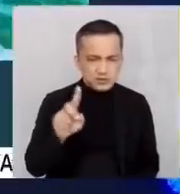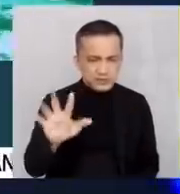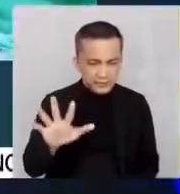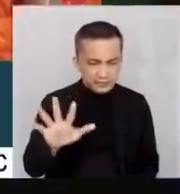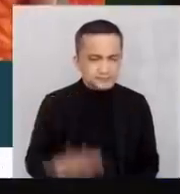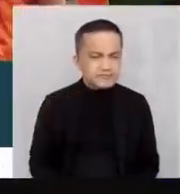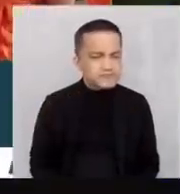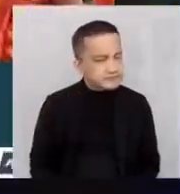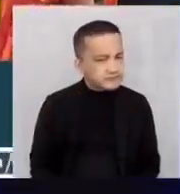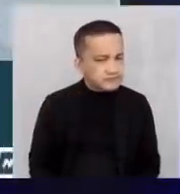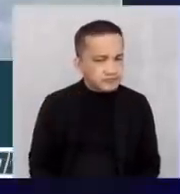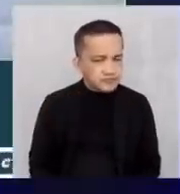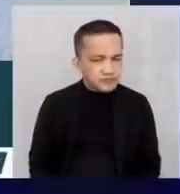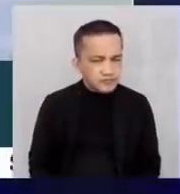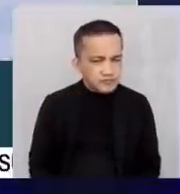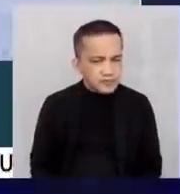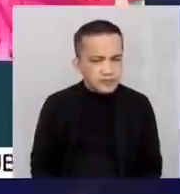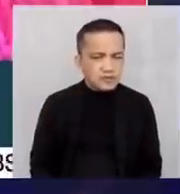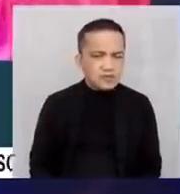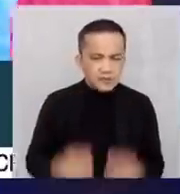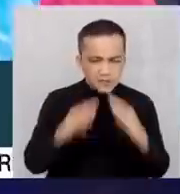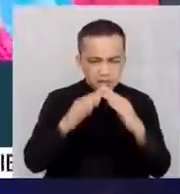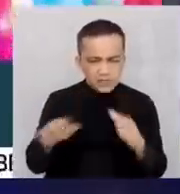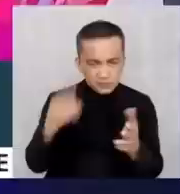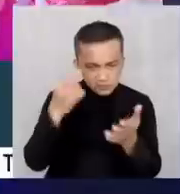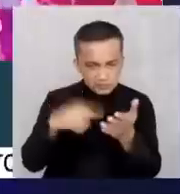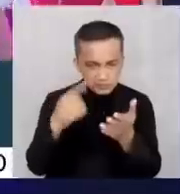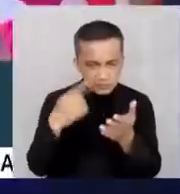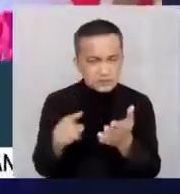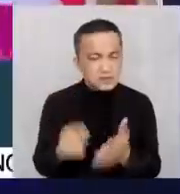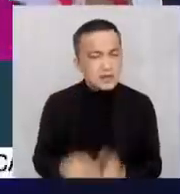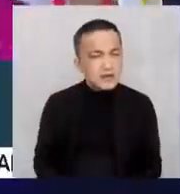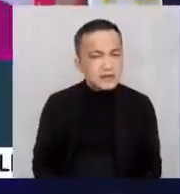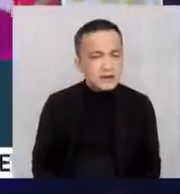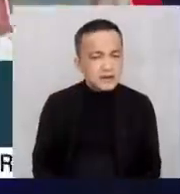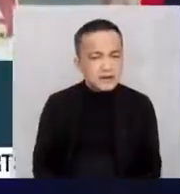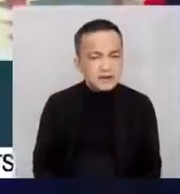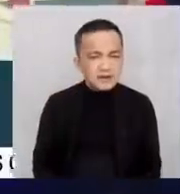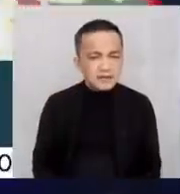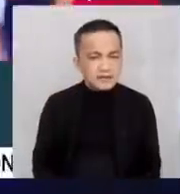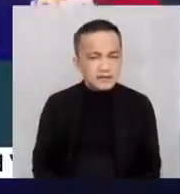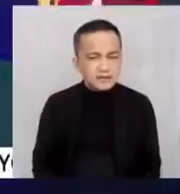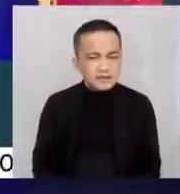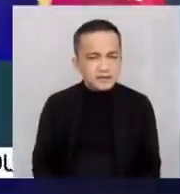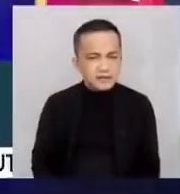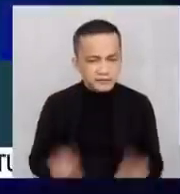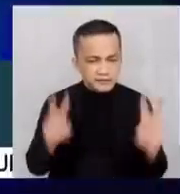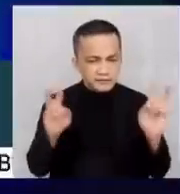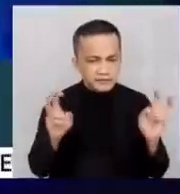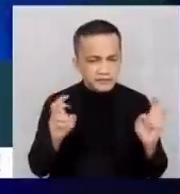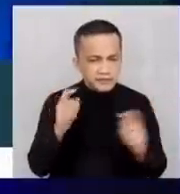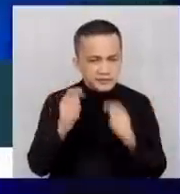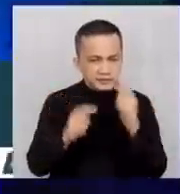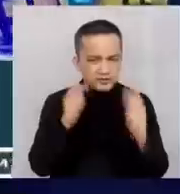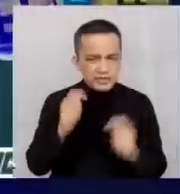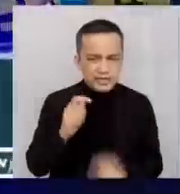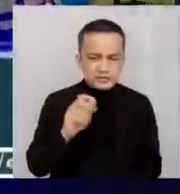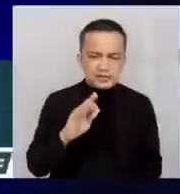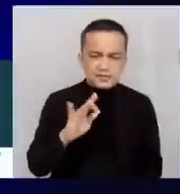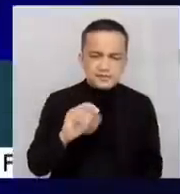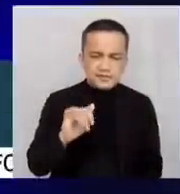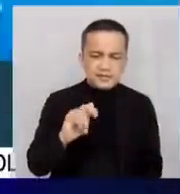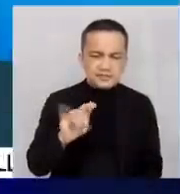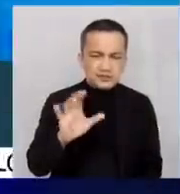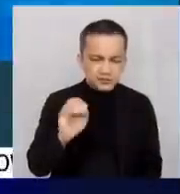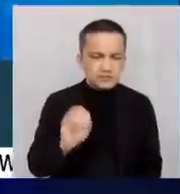for a House inquiry regarding the what we call the tourism fiasco. Okay,